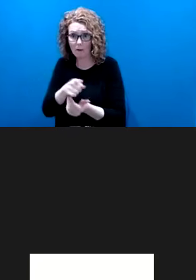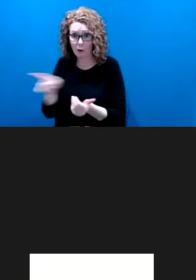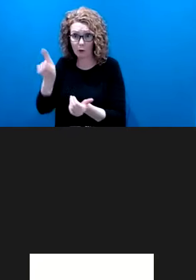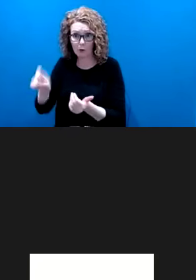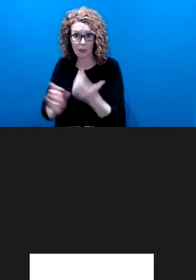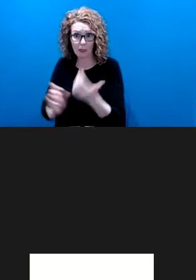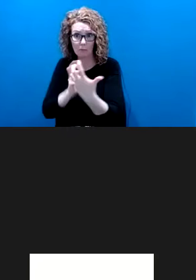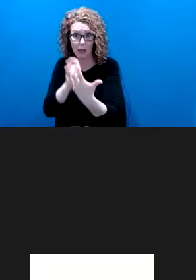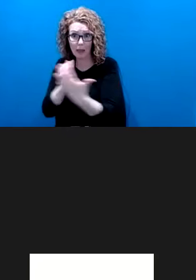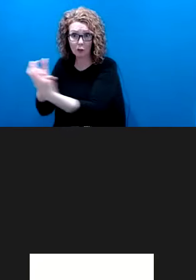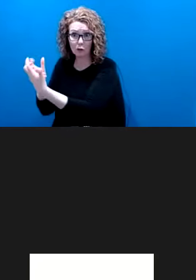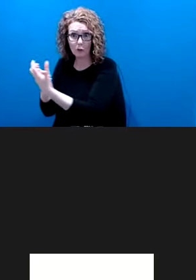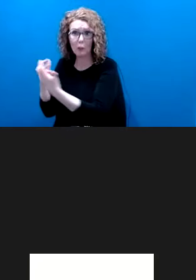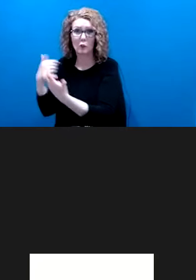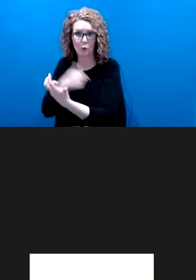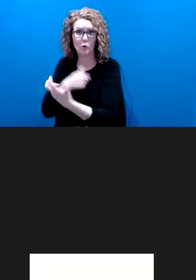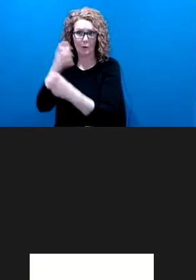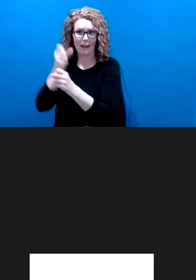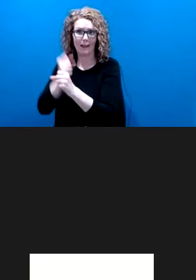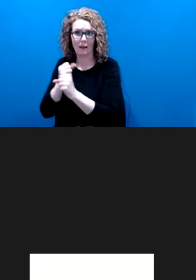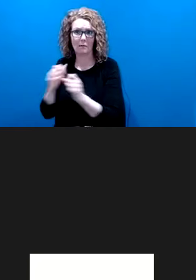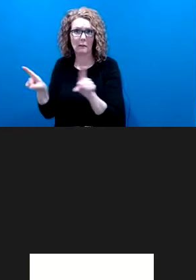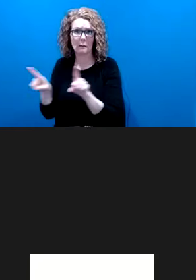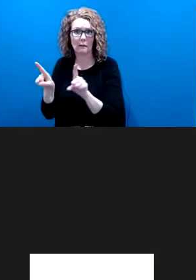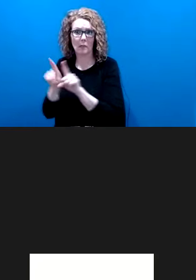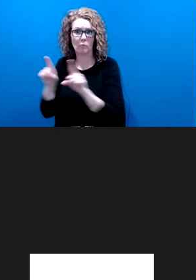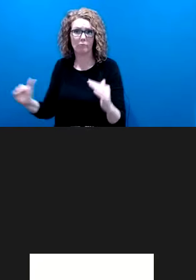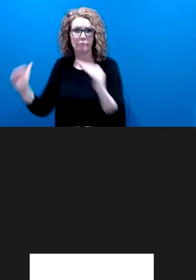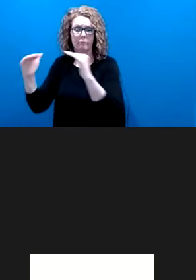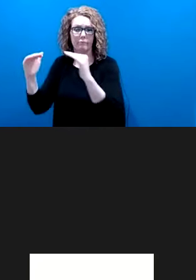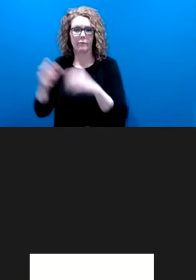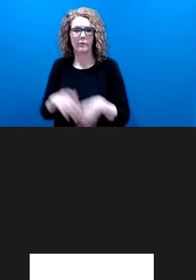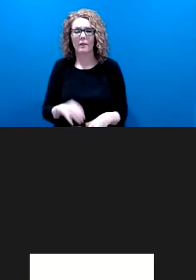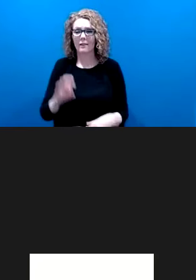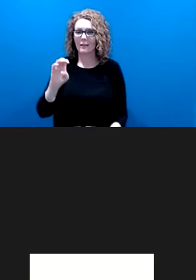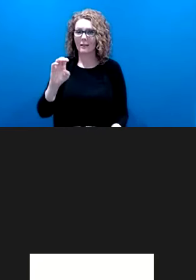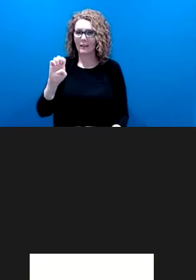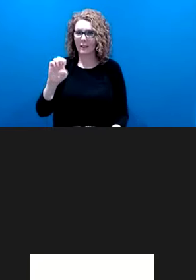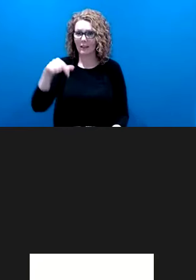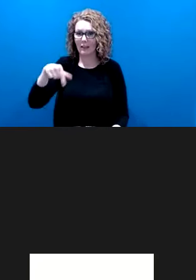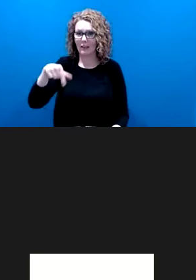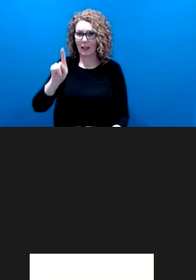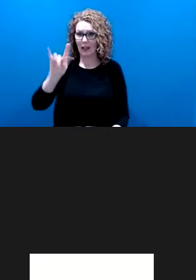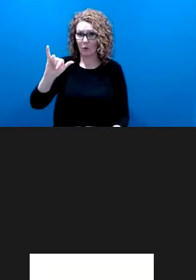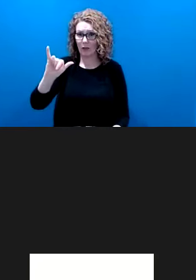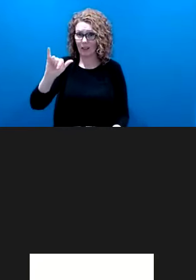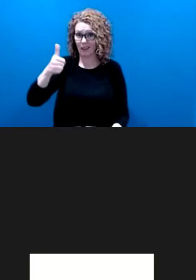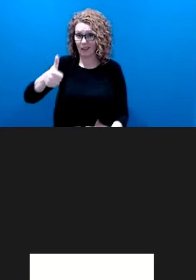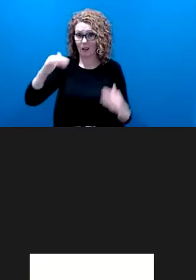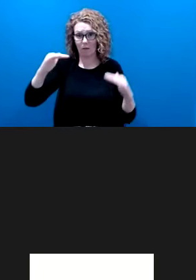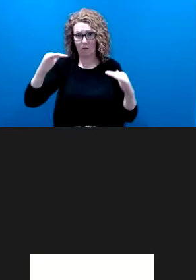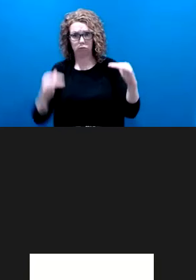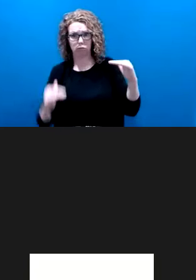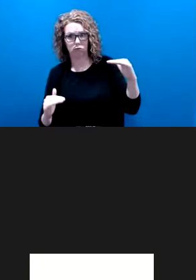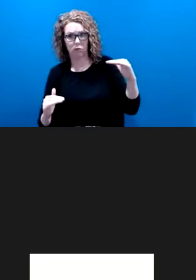these inequities have always existed and been a part of the healthcare system, but COVID-19